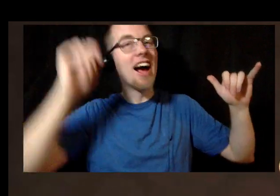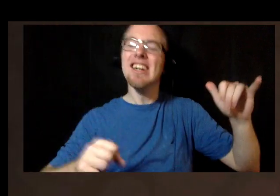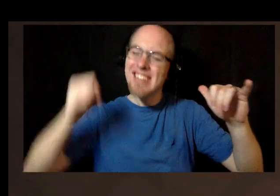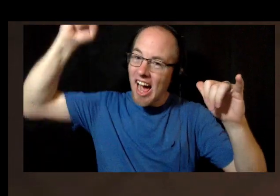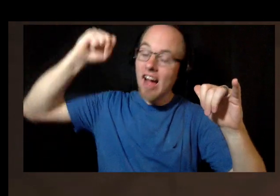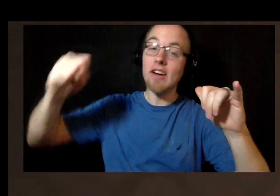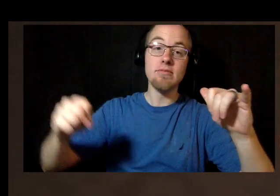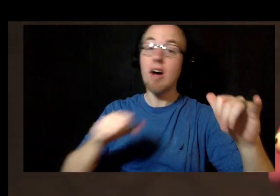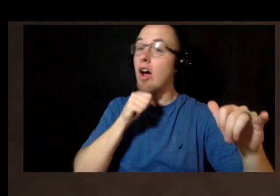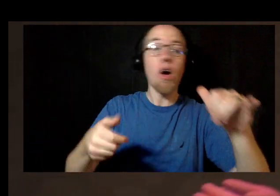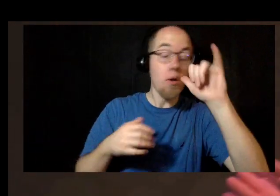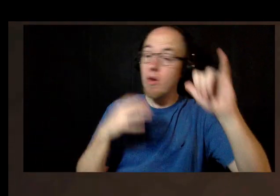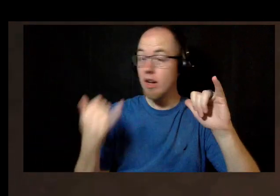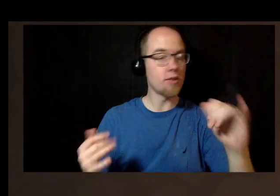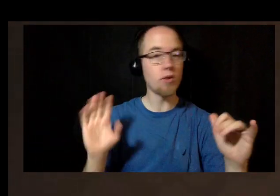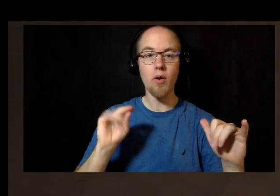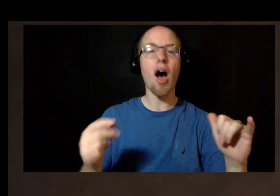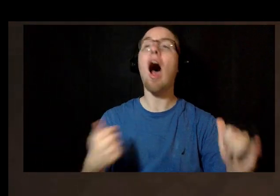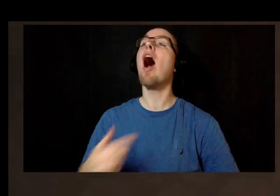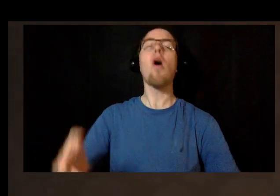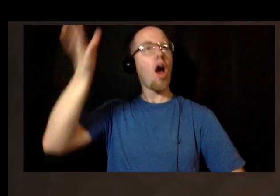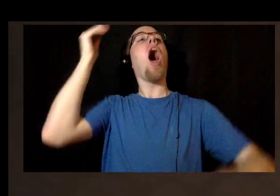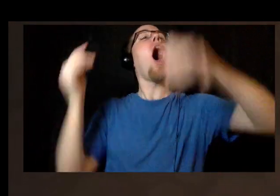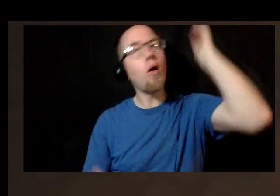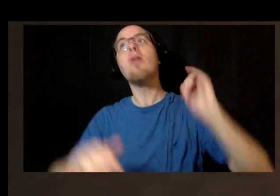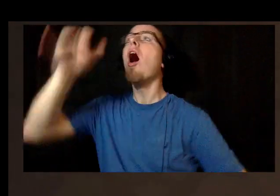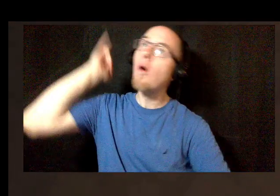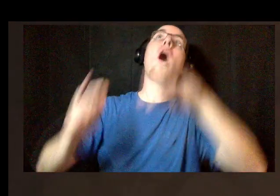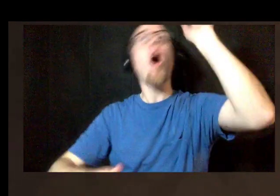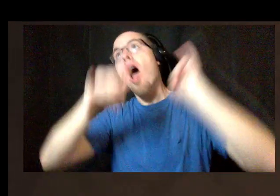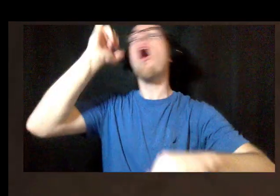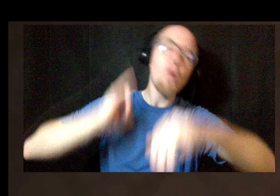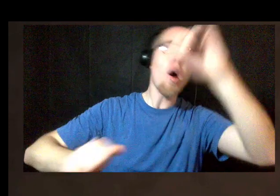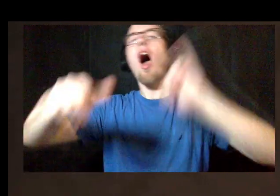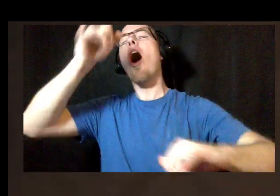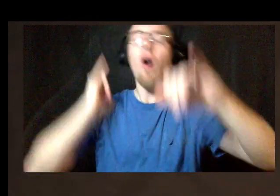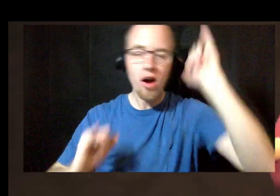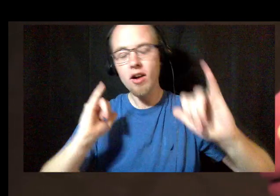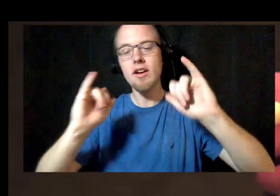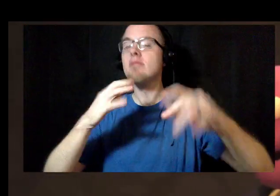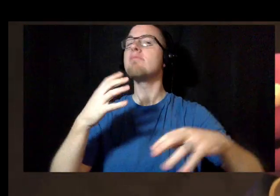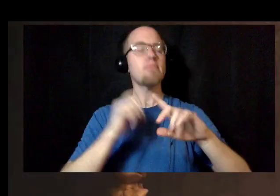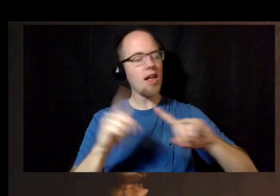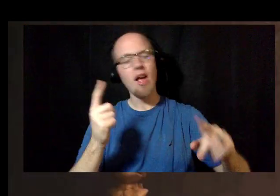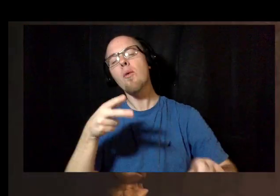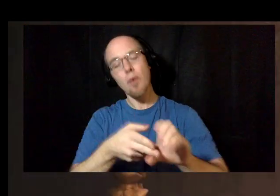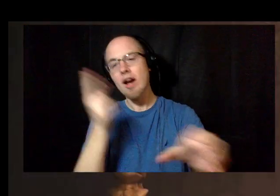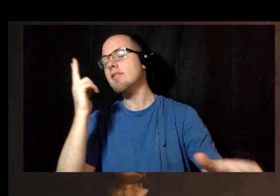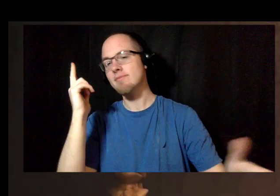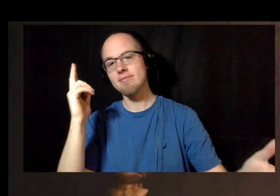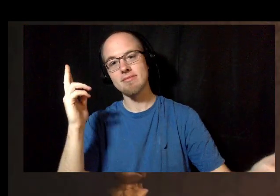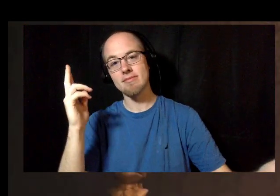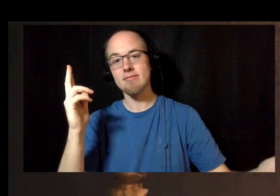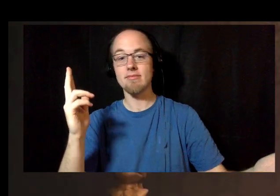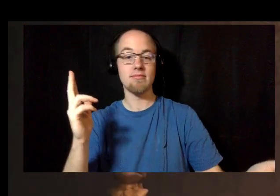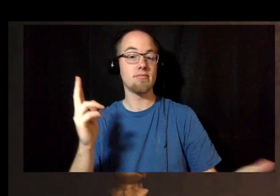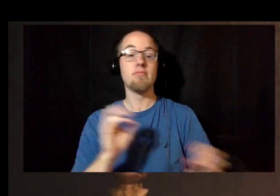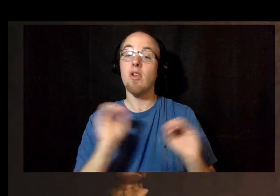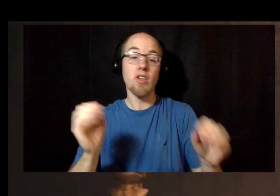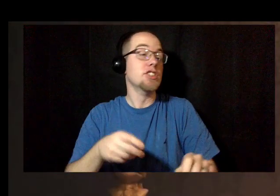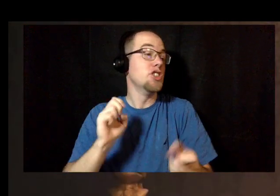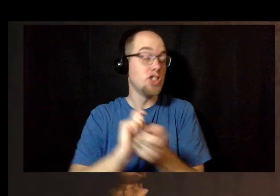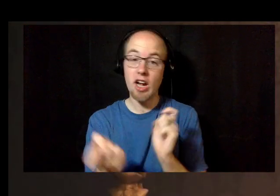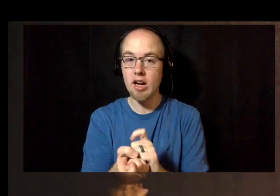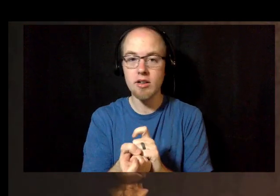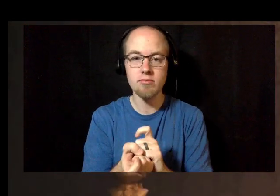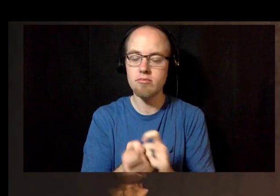I don't drink anymore. I used to slam that shit into my face like a weapon, but I quit. And nothing really changed, you know. I